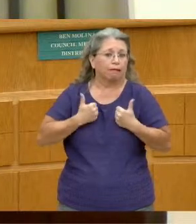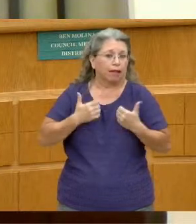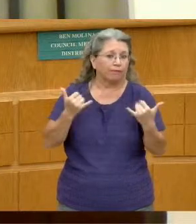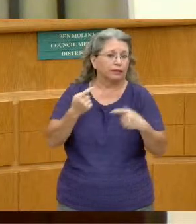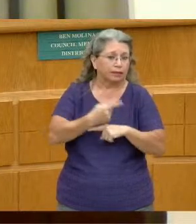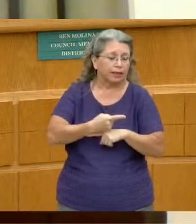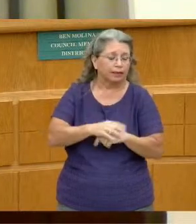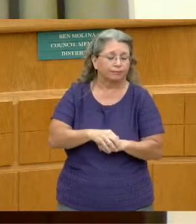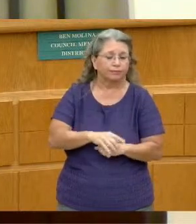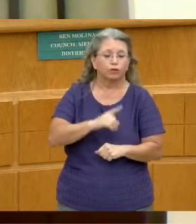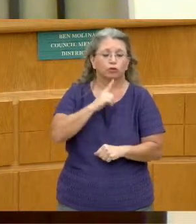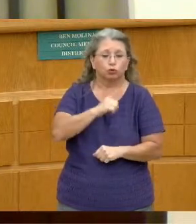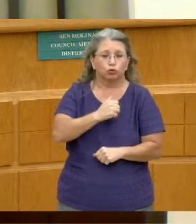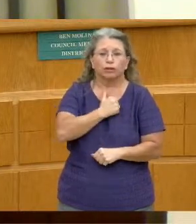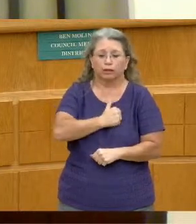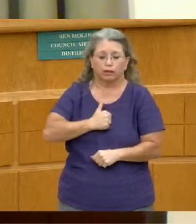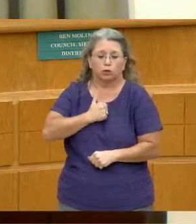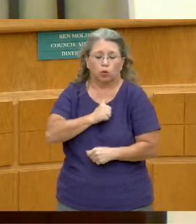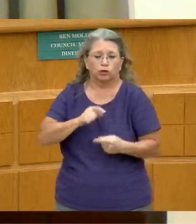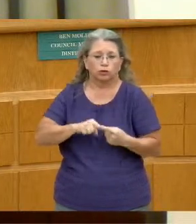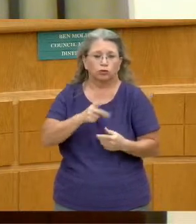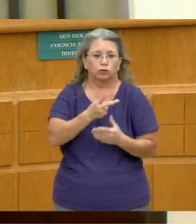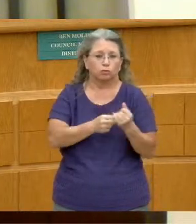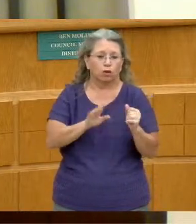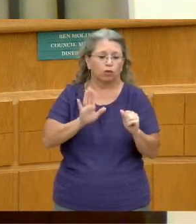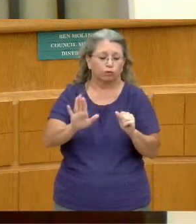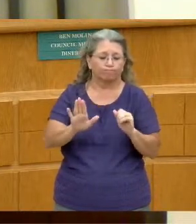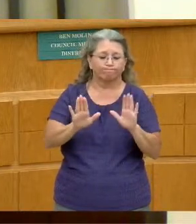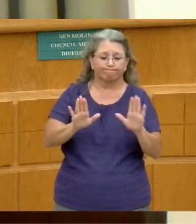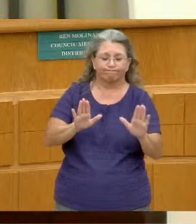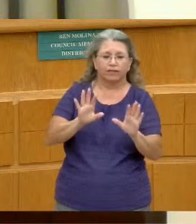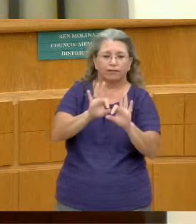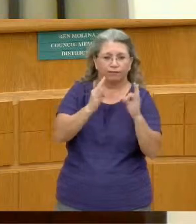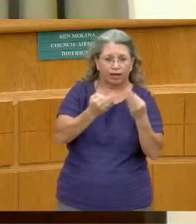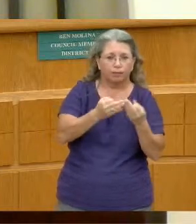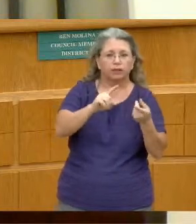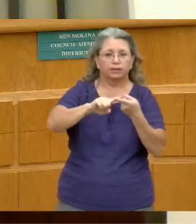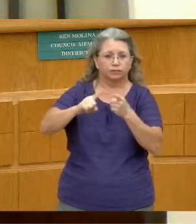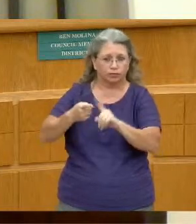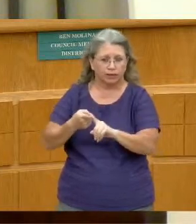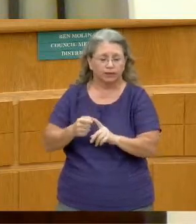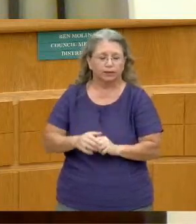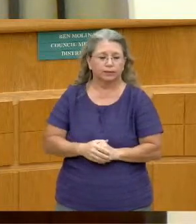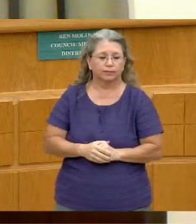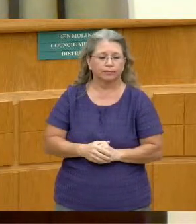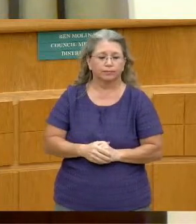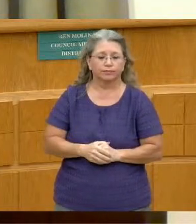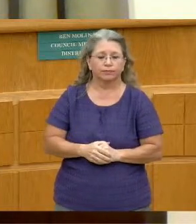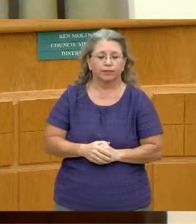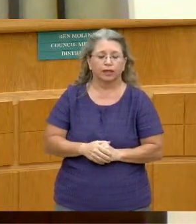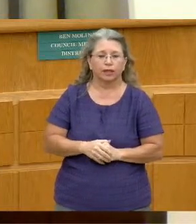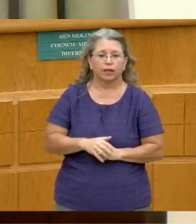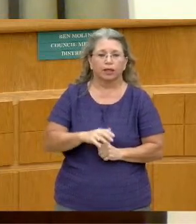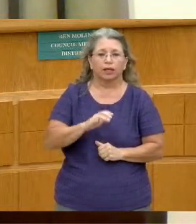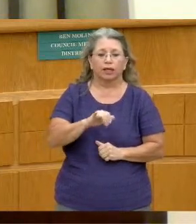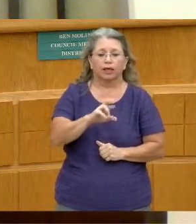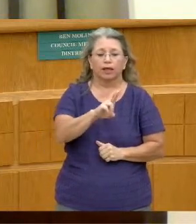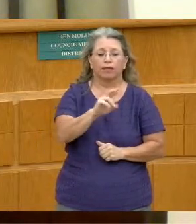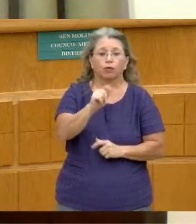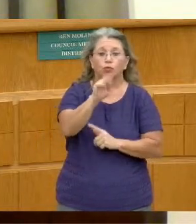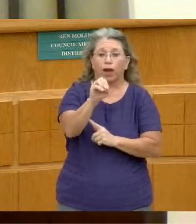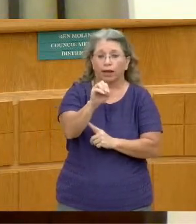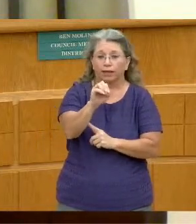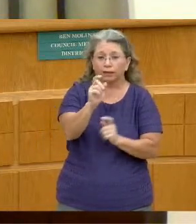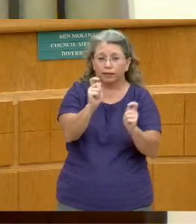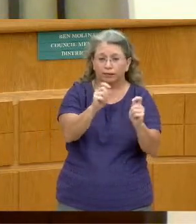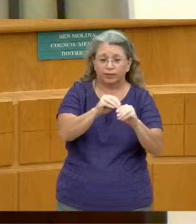sincerest condolences go out to their families and to their friends. The rate of spread is alarming and must be